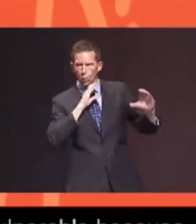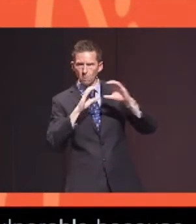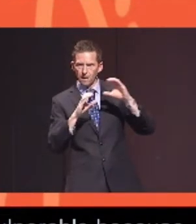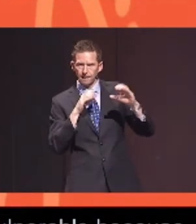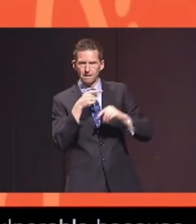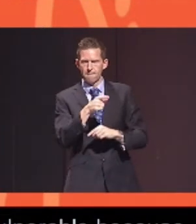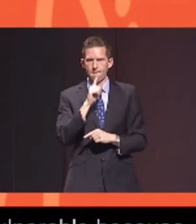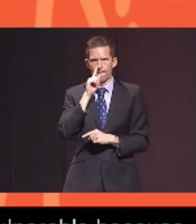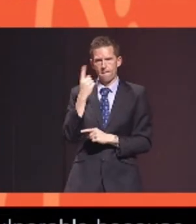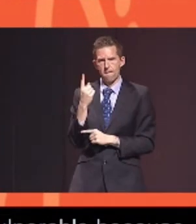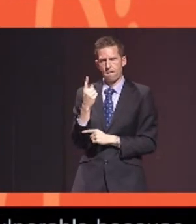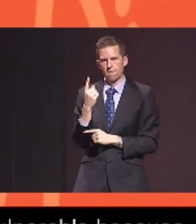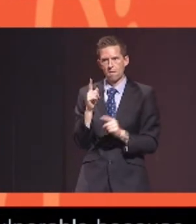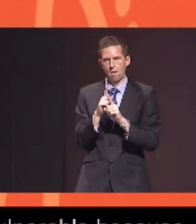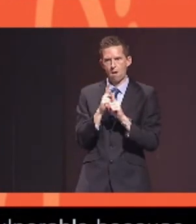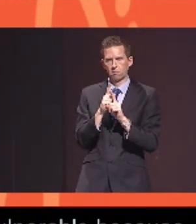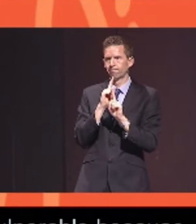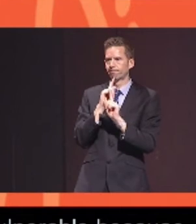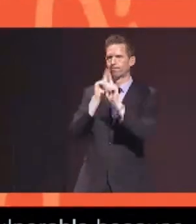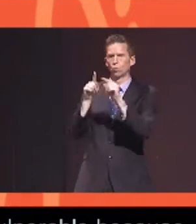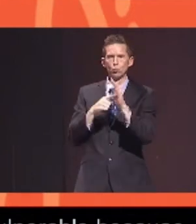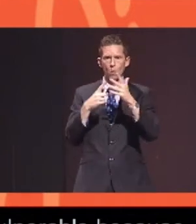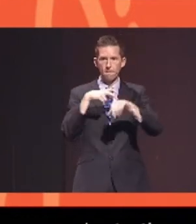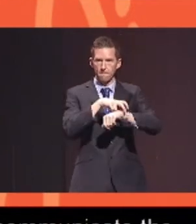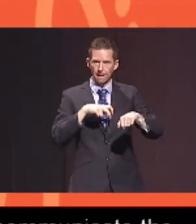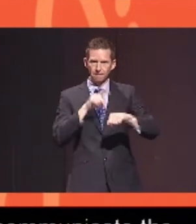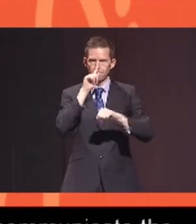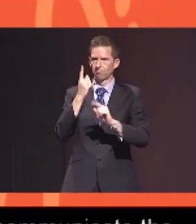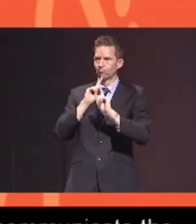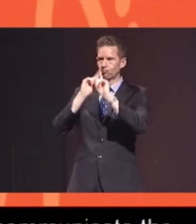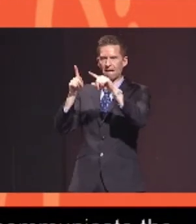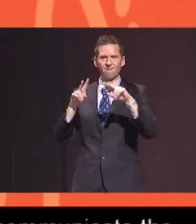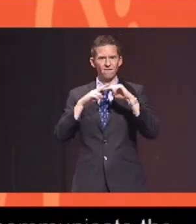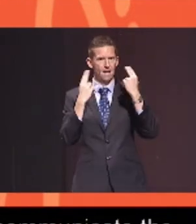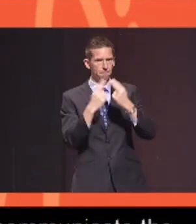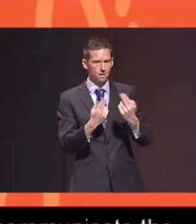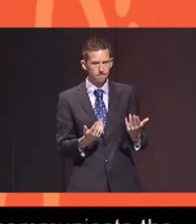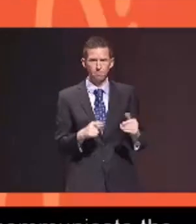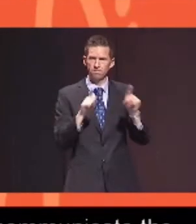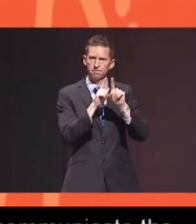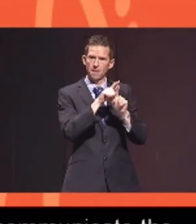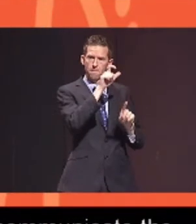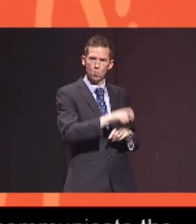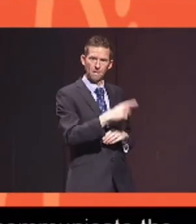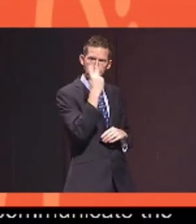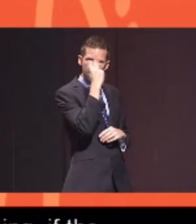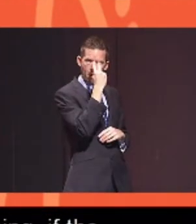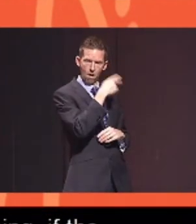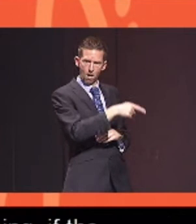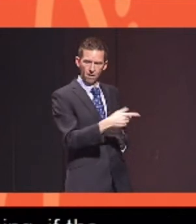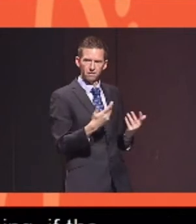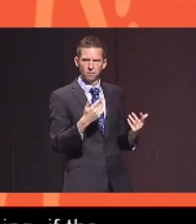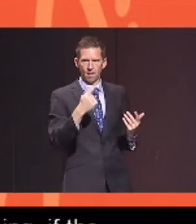communicate the situation to the police or the family. Same thing if the person is blind that